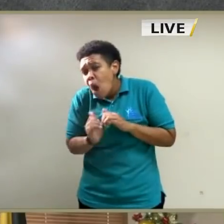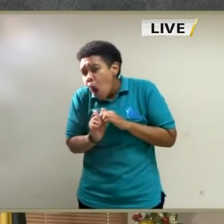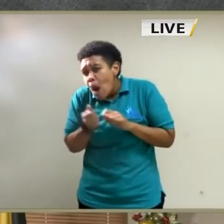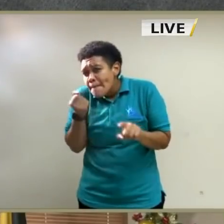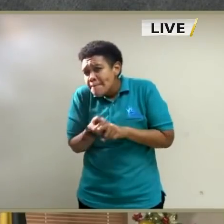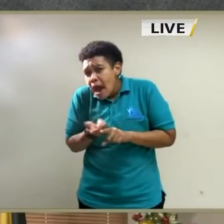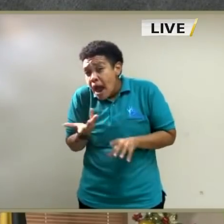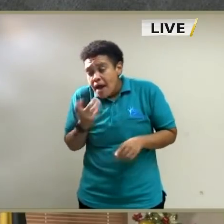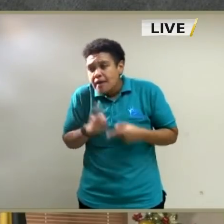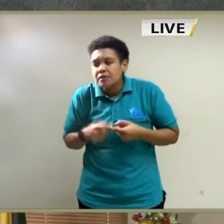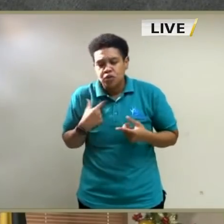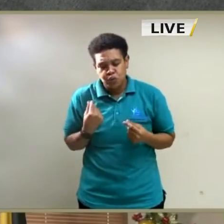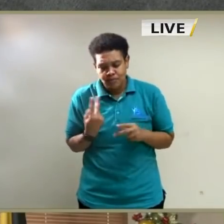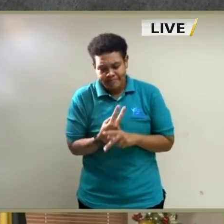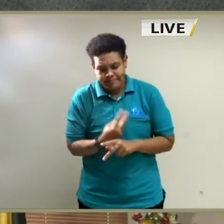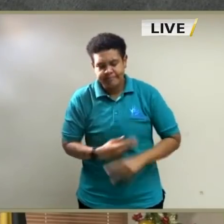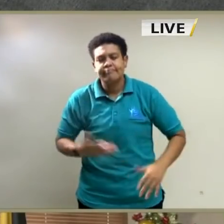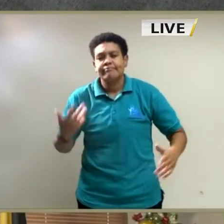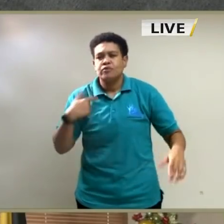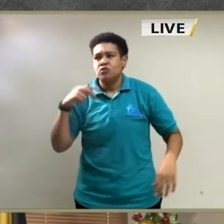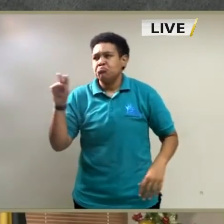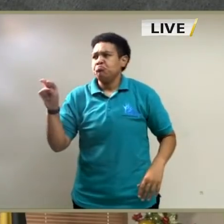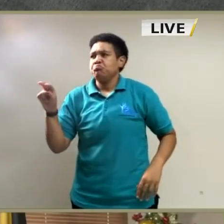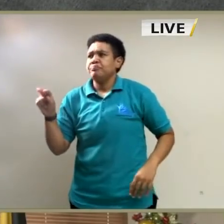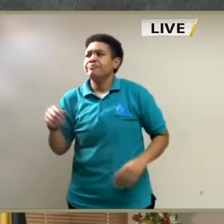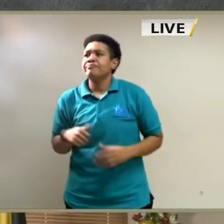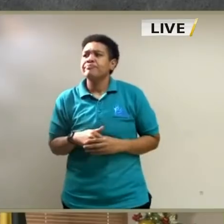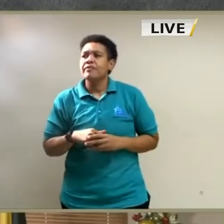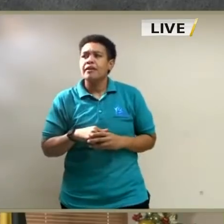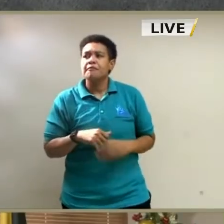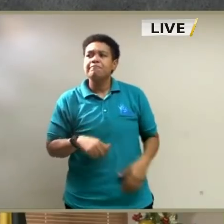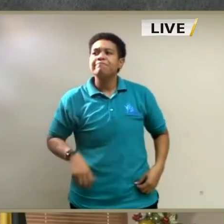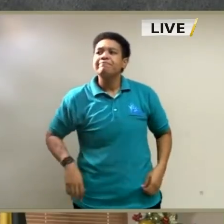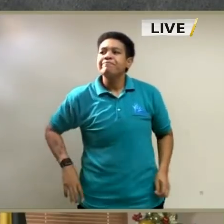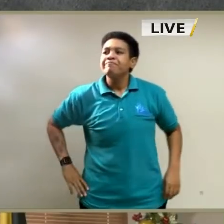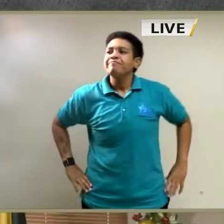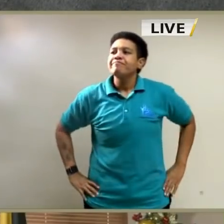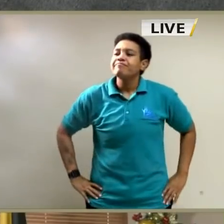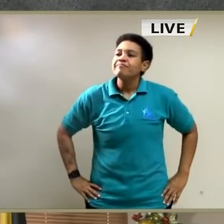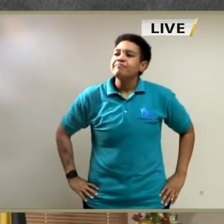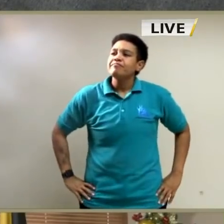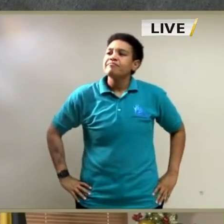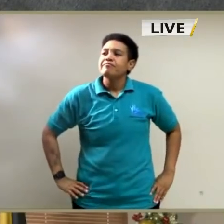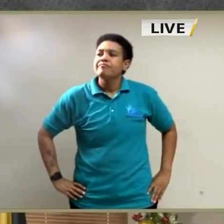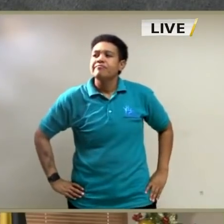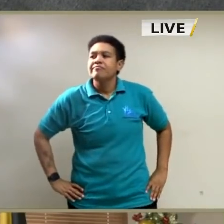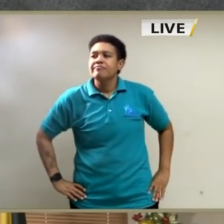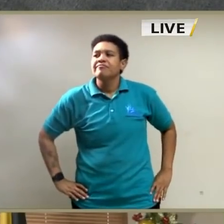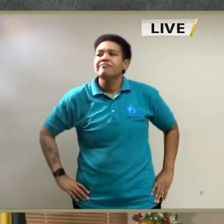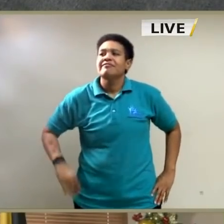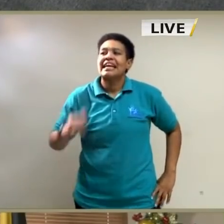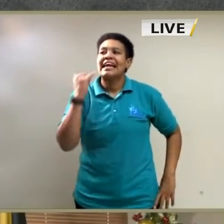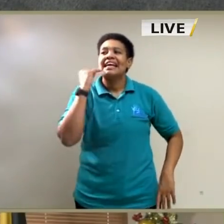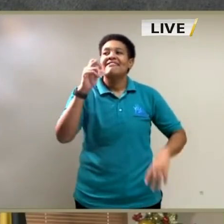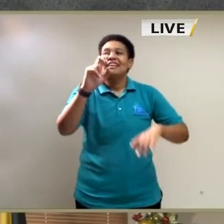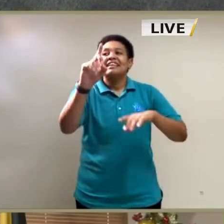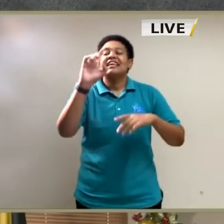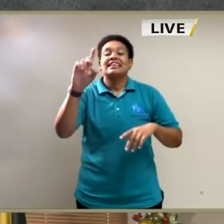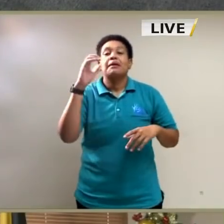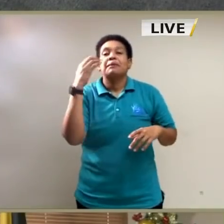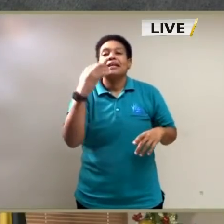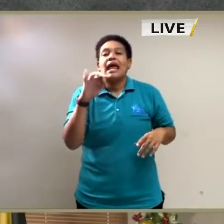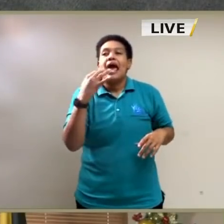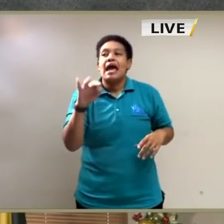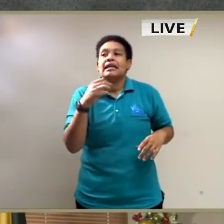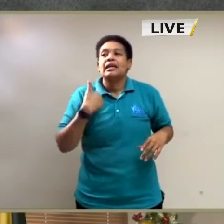and did some calculations. If it is that on December 19, we already